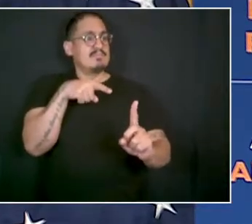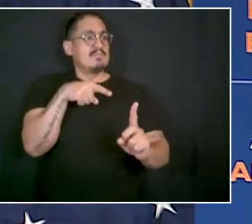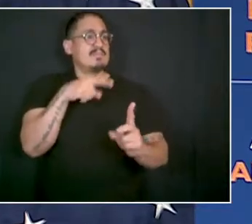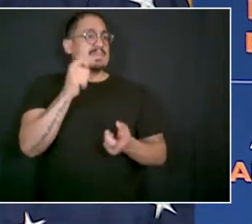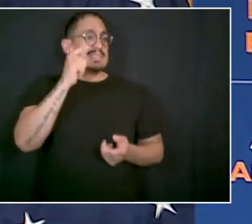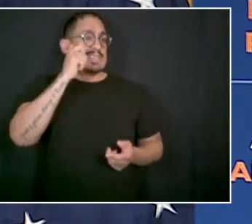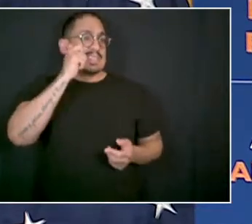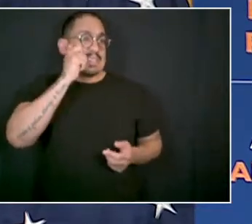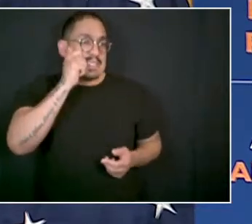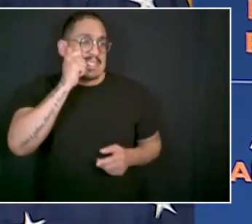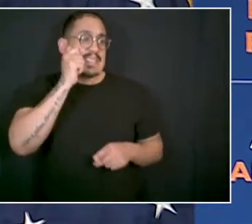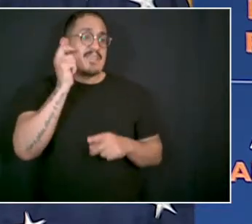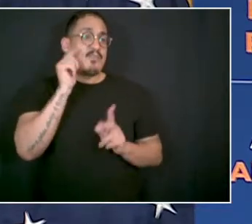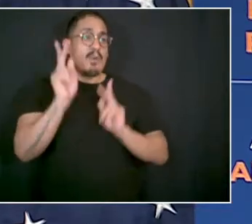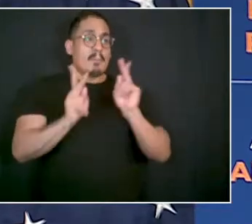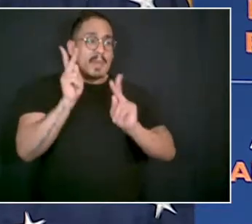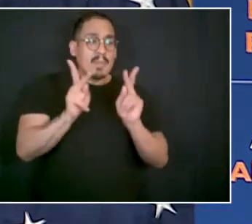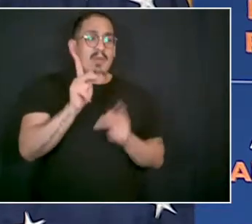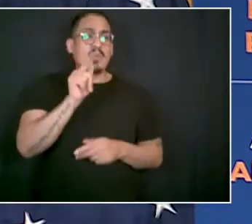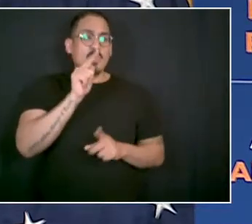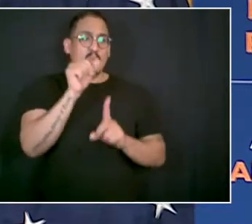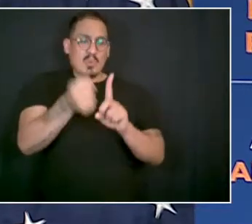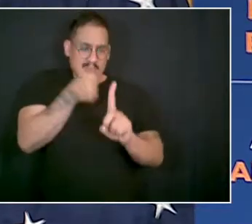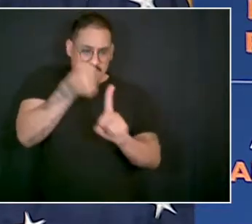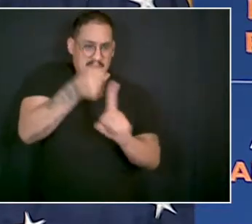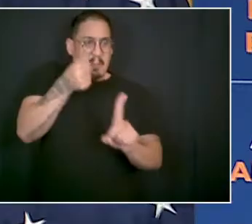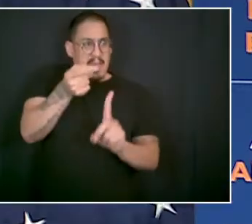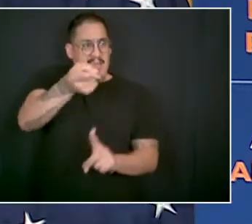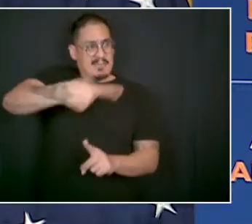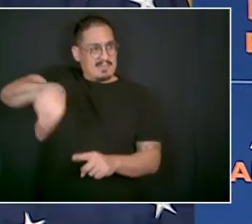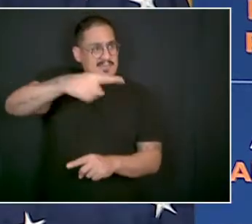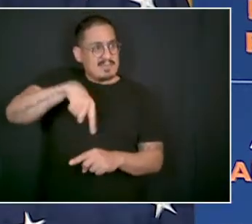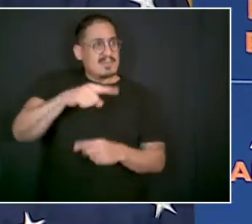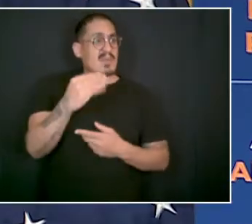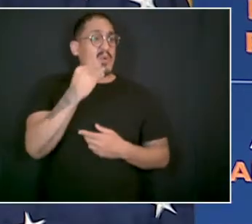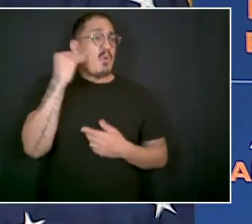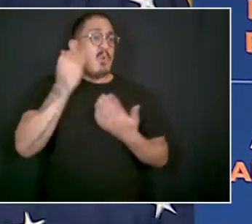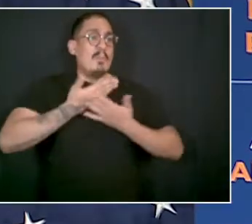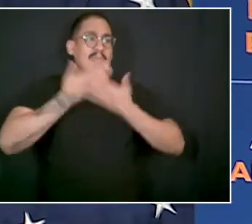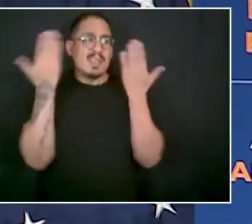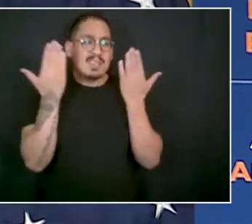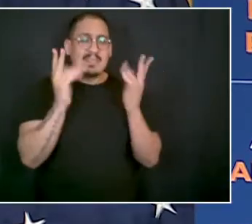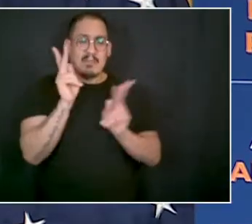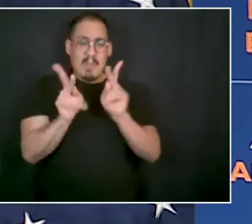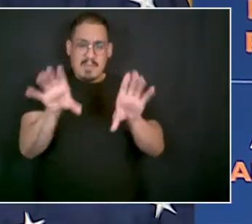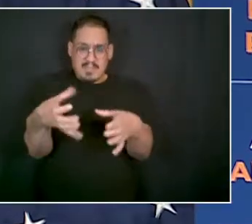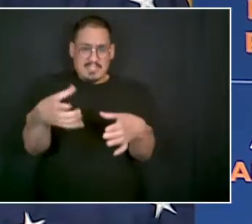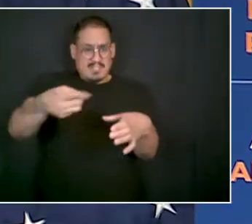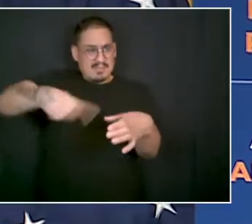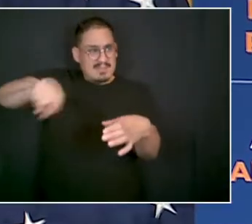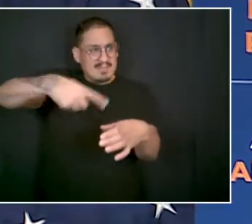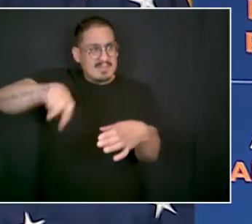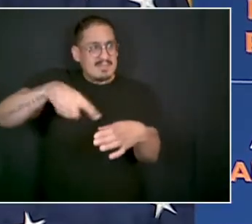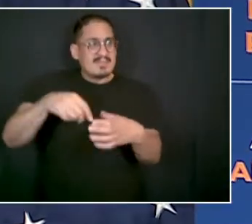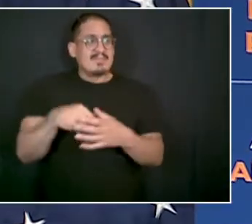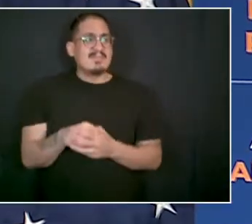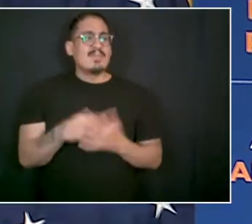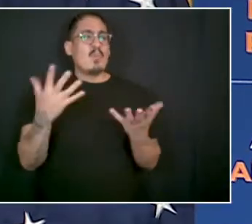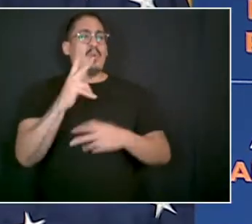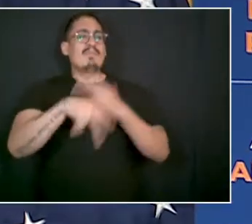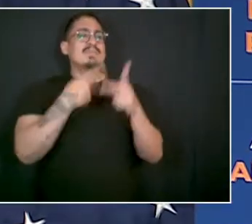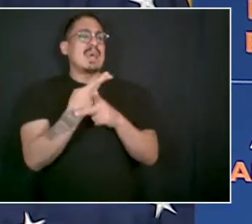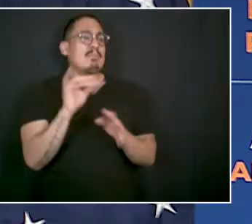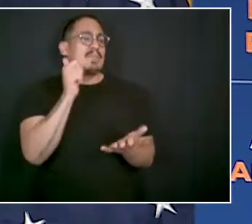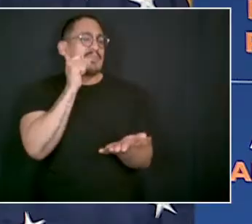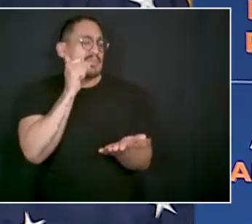impacted. Look at the homeless population and the ethnic breakdown of that. You ride your subway system, look and see who's homeless. Look